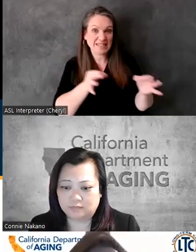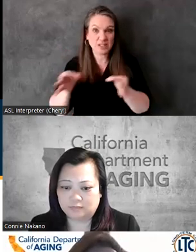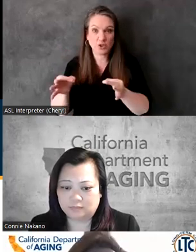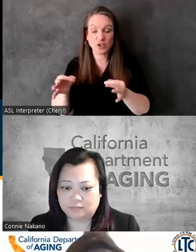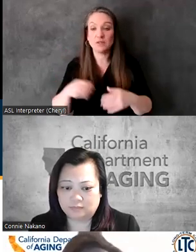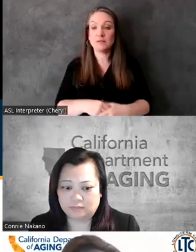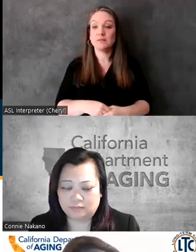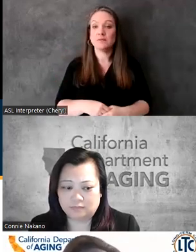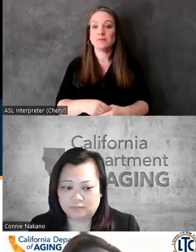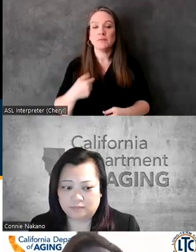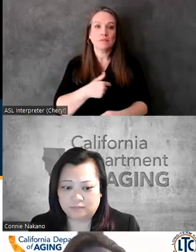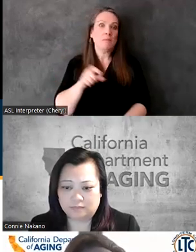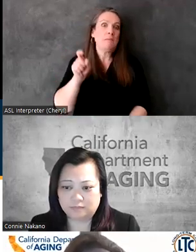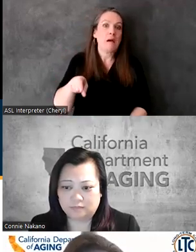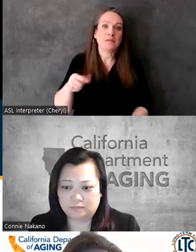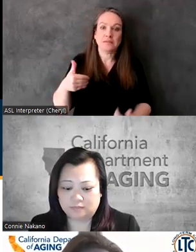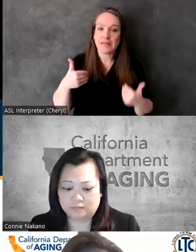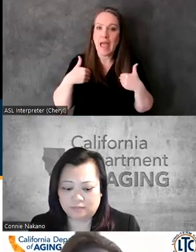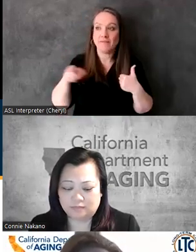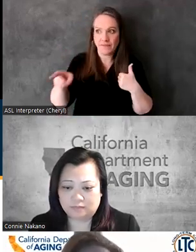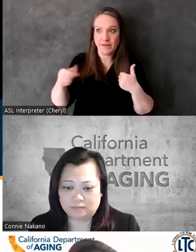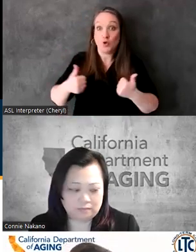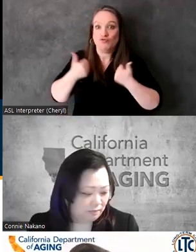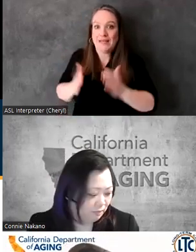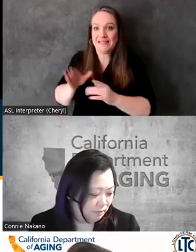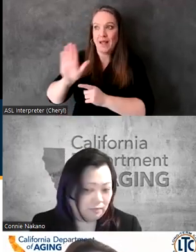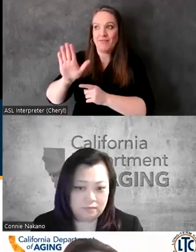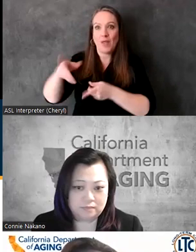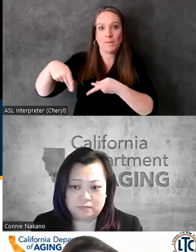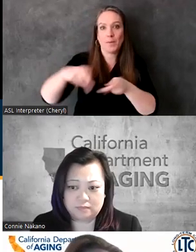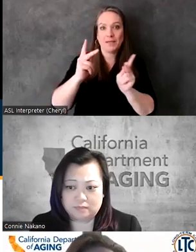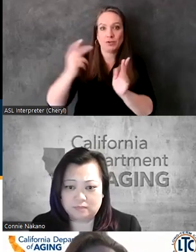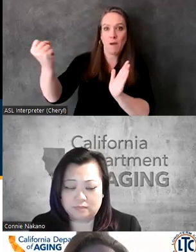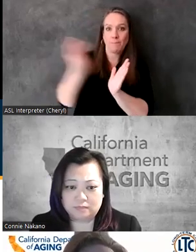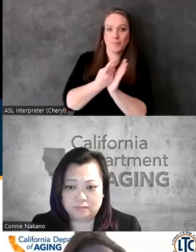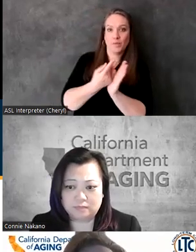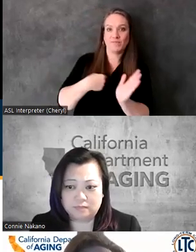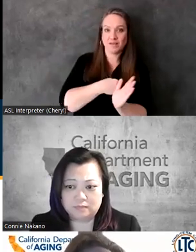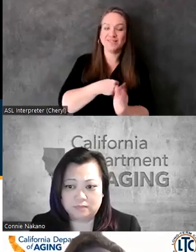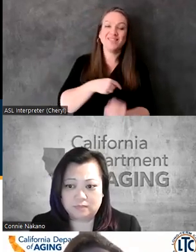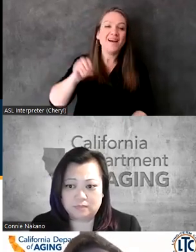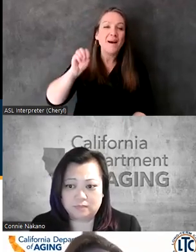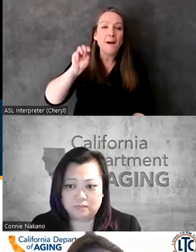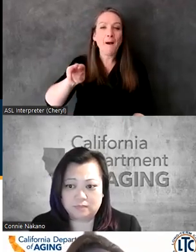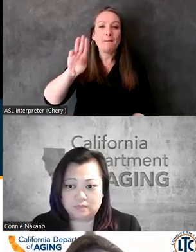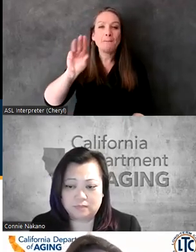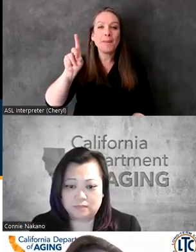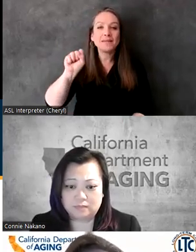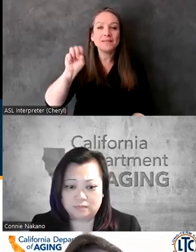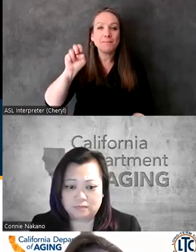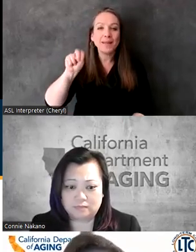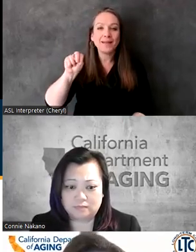to have permission by the resident. That's one of the unique things about the Ombudsman program. It's all based on